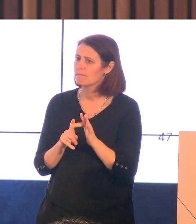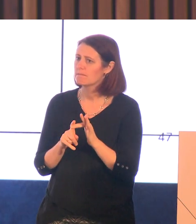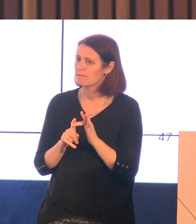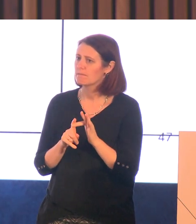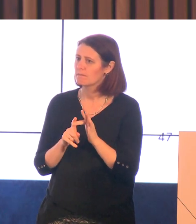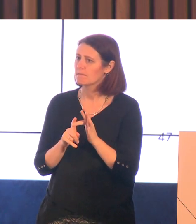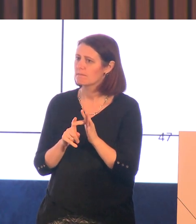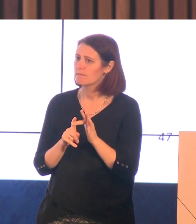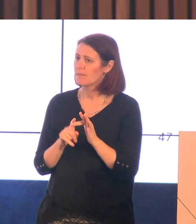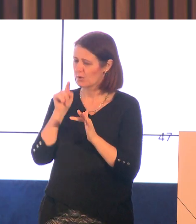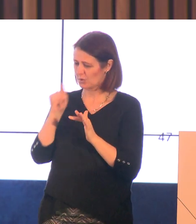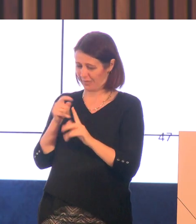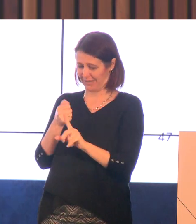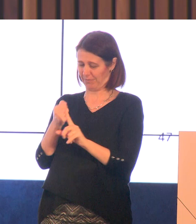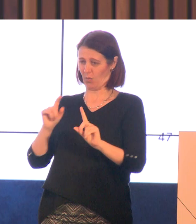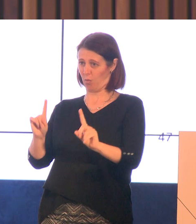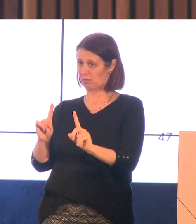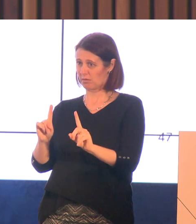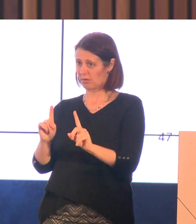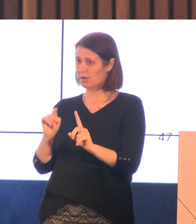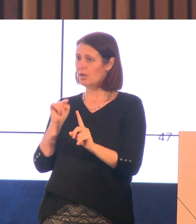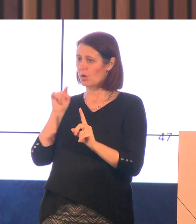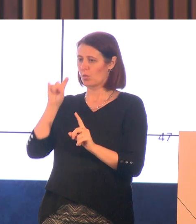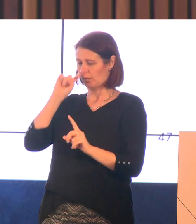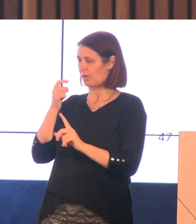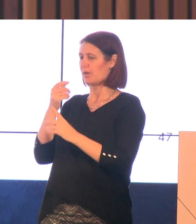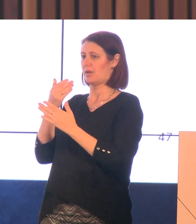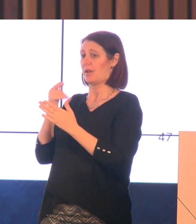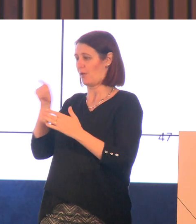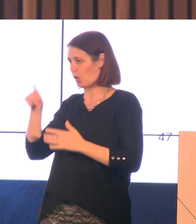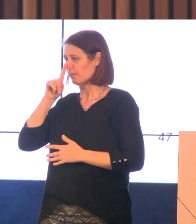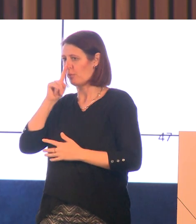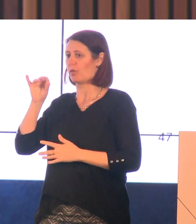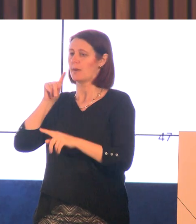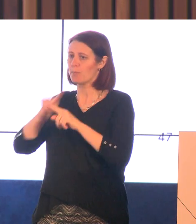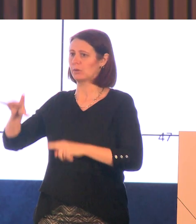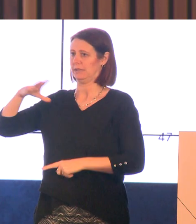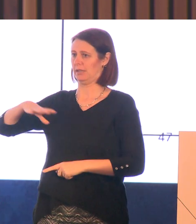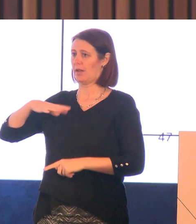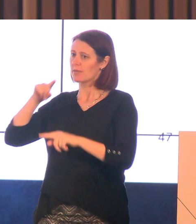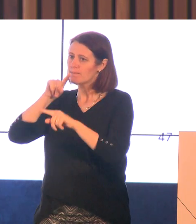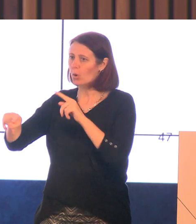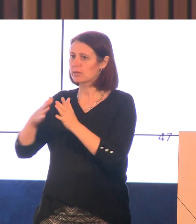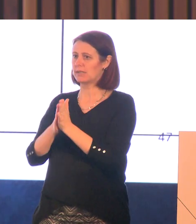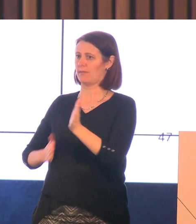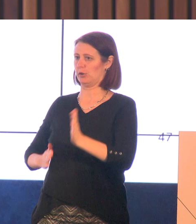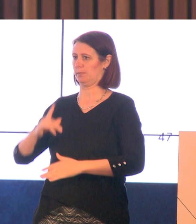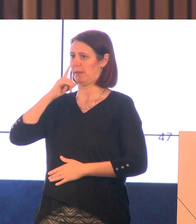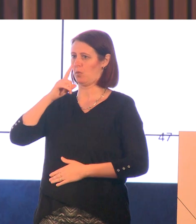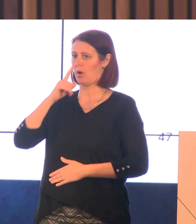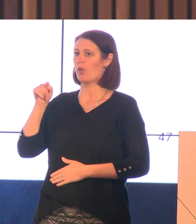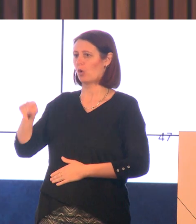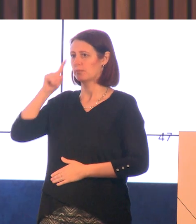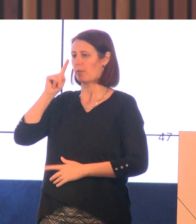the impact of that will be felt mostly on those most in need, the most disadvantaged, those who